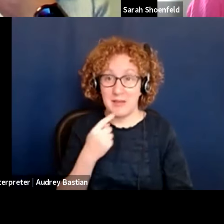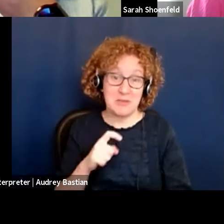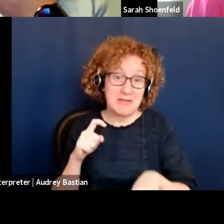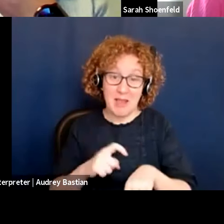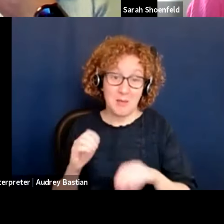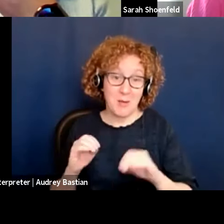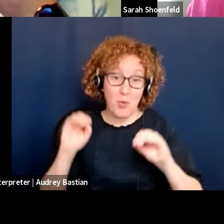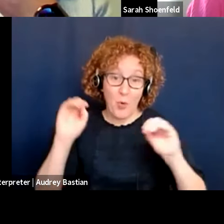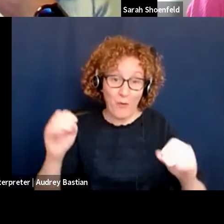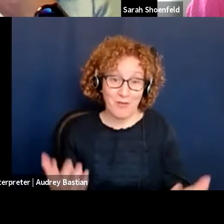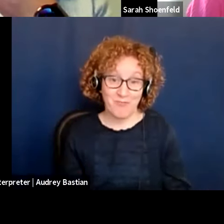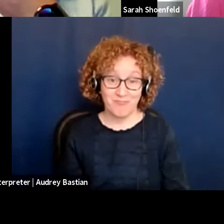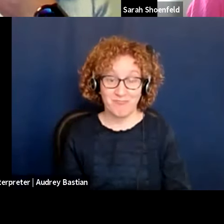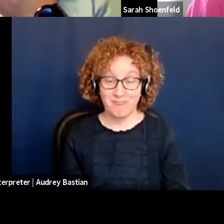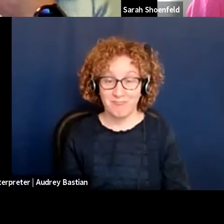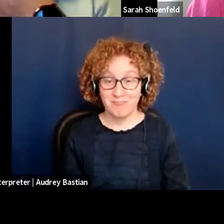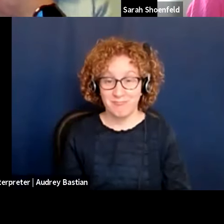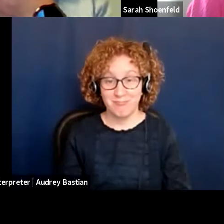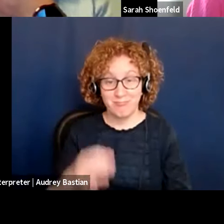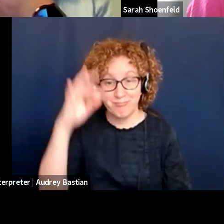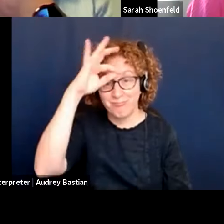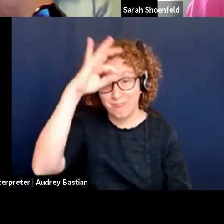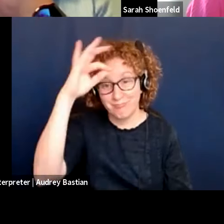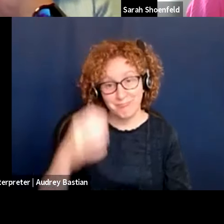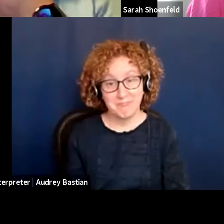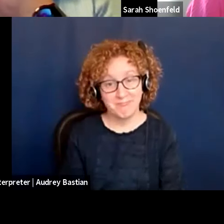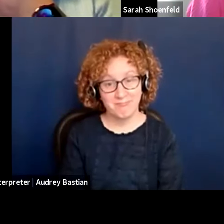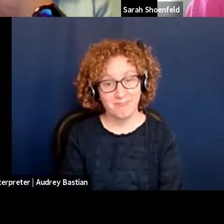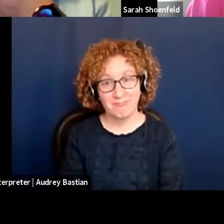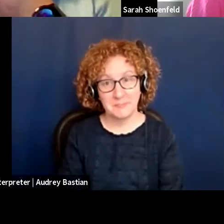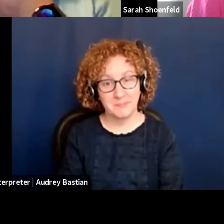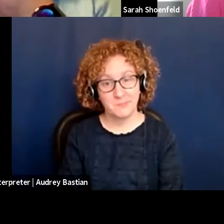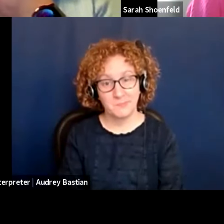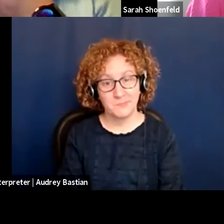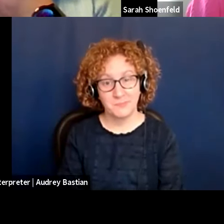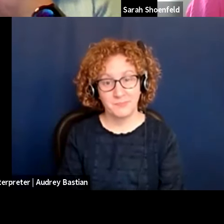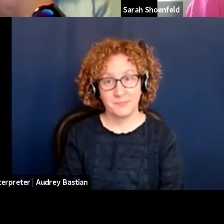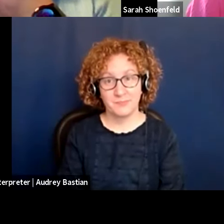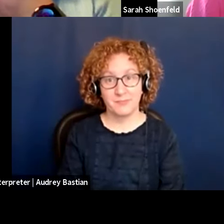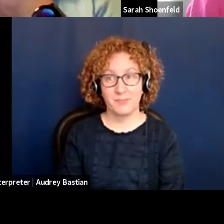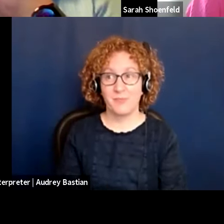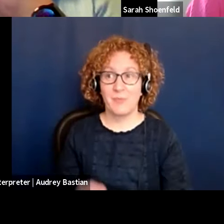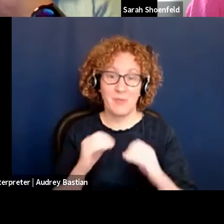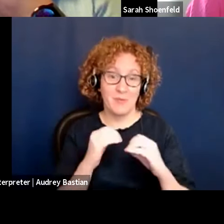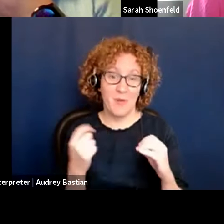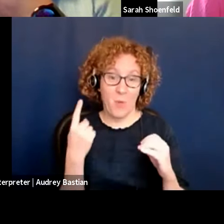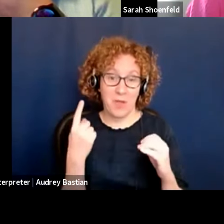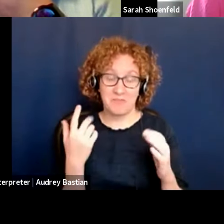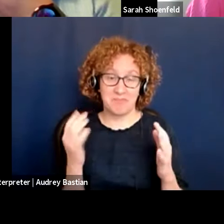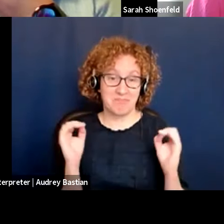something like that. I mean, they didn't really, I didn't have anyone sort of